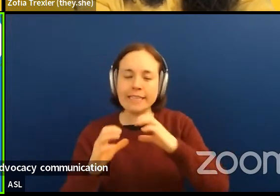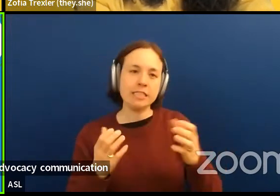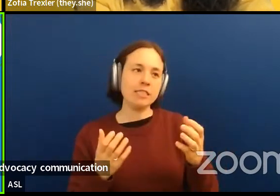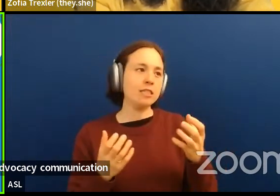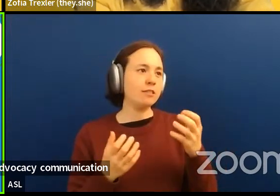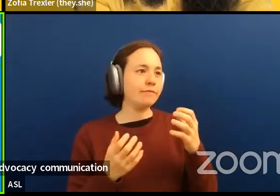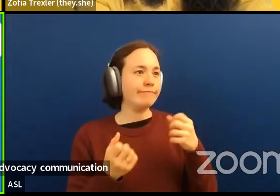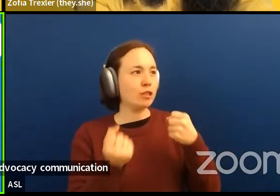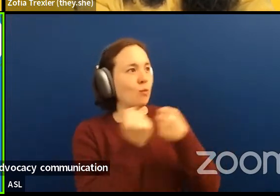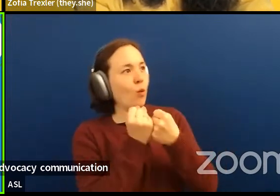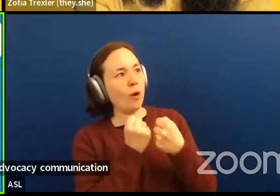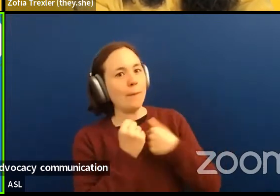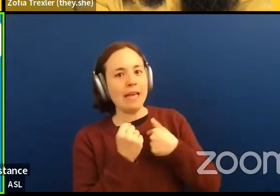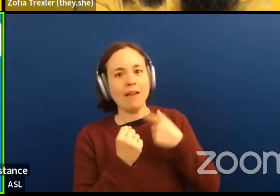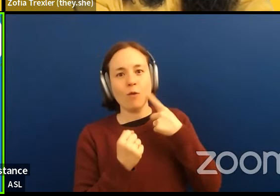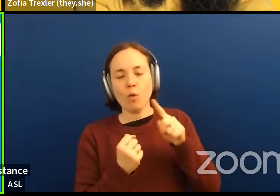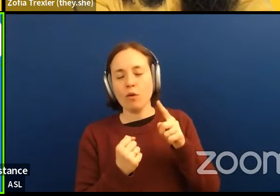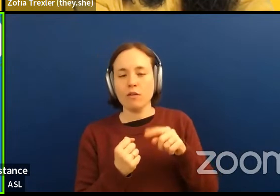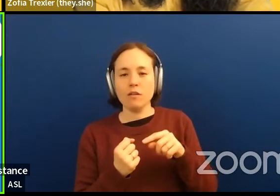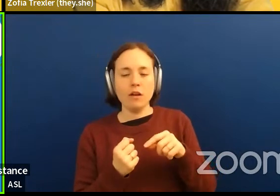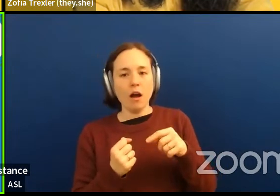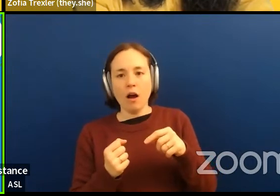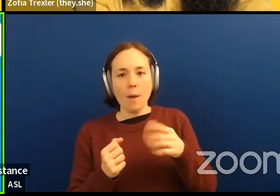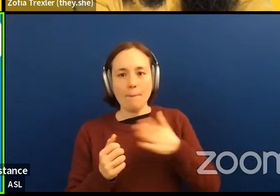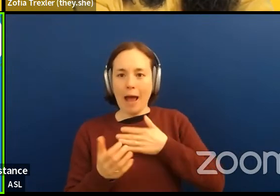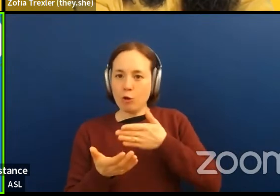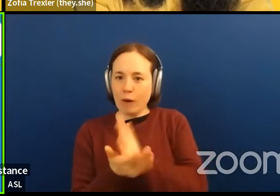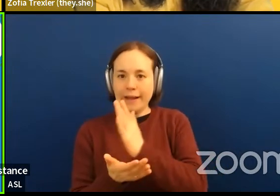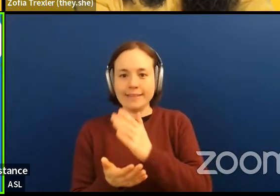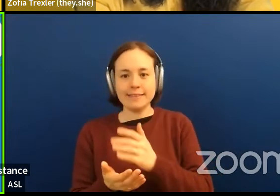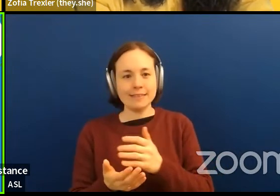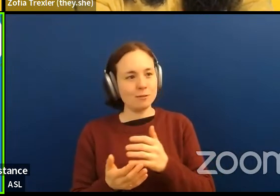someone doesn't lose their rights or access to something.